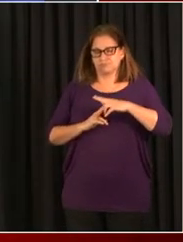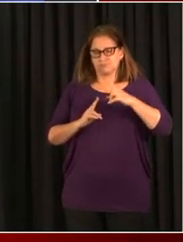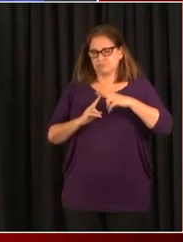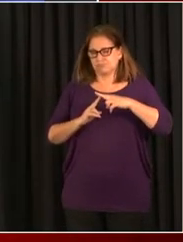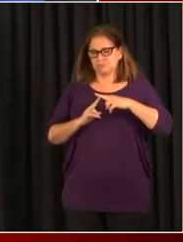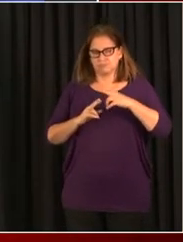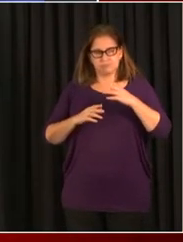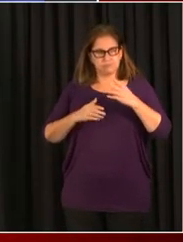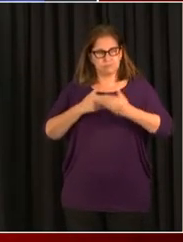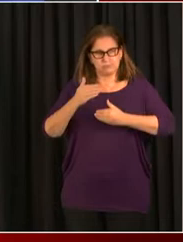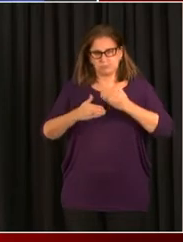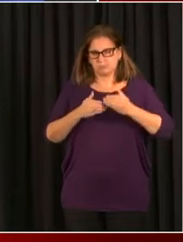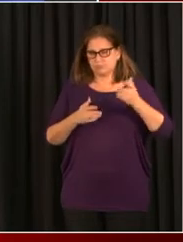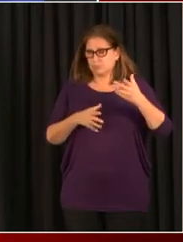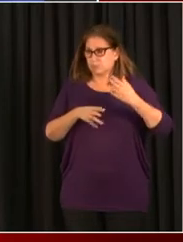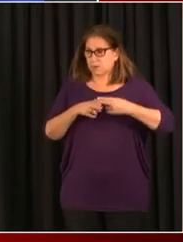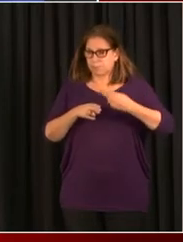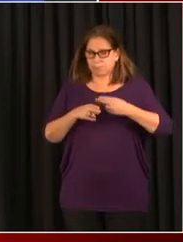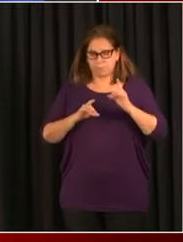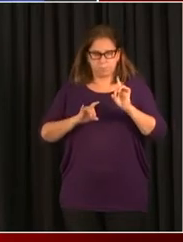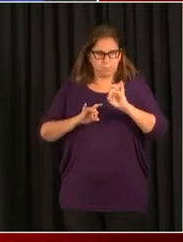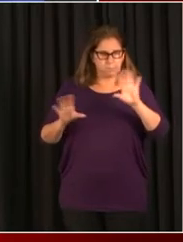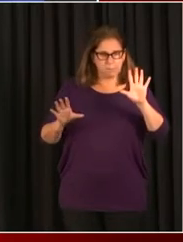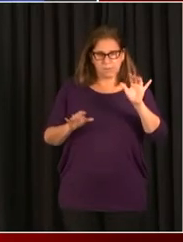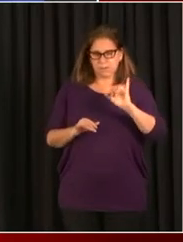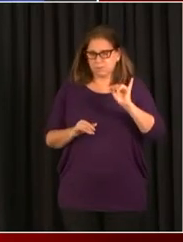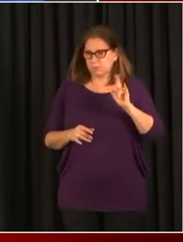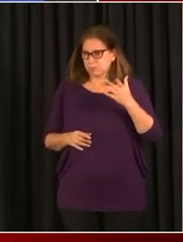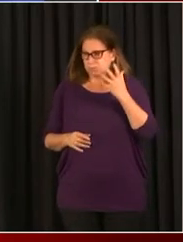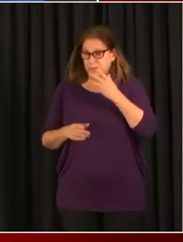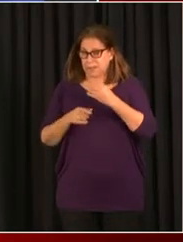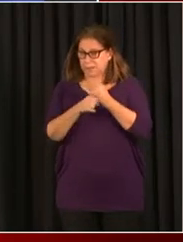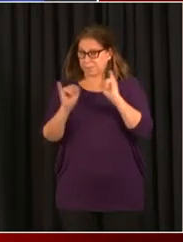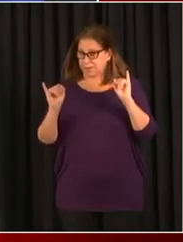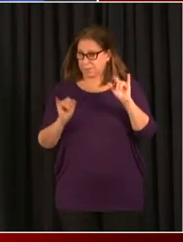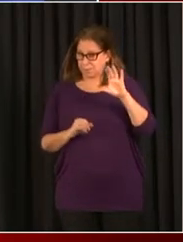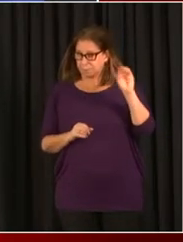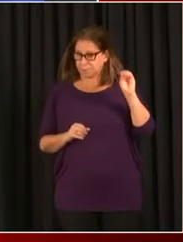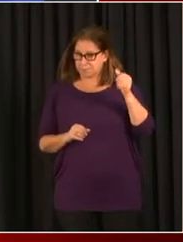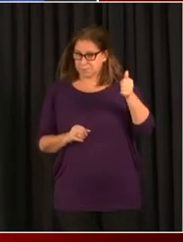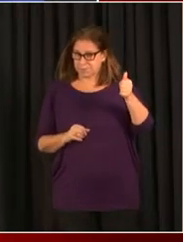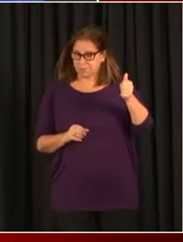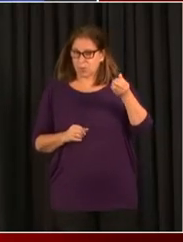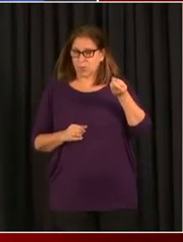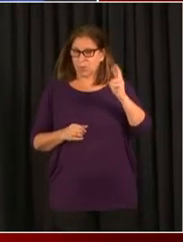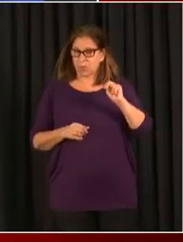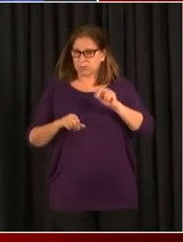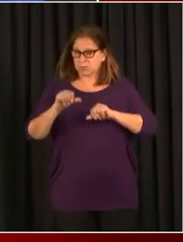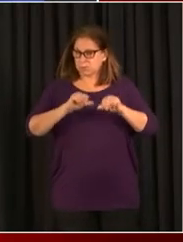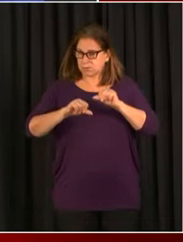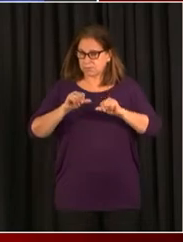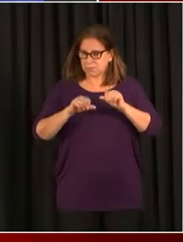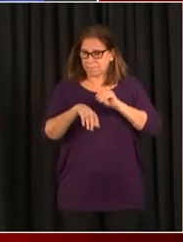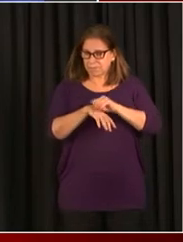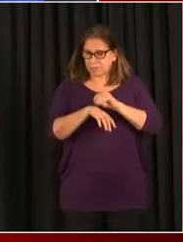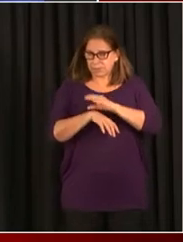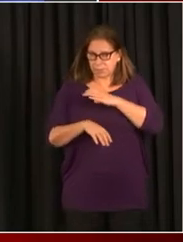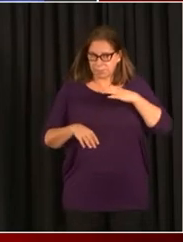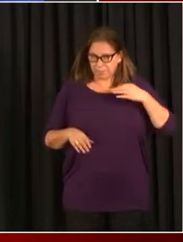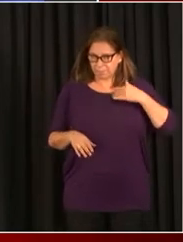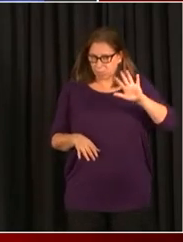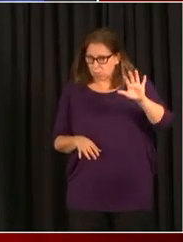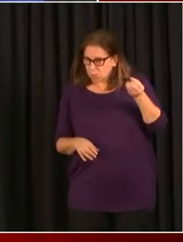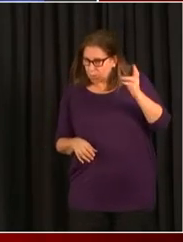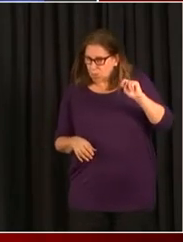reputable process, independent, having our own scientific advisory committee, which is also following the deliberations